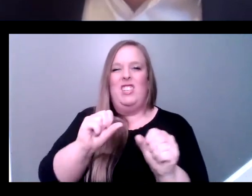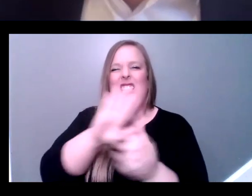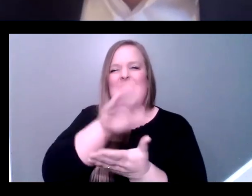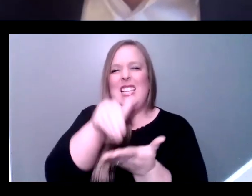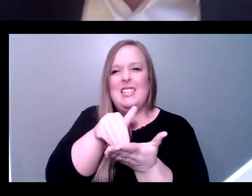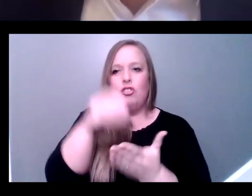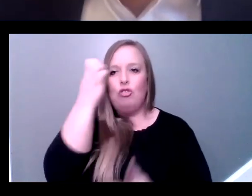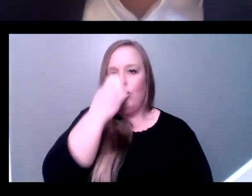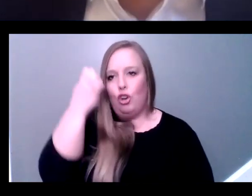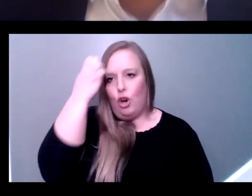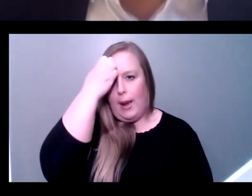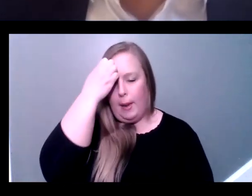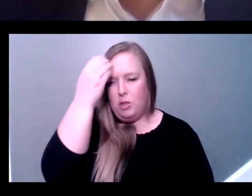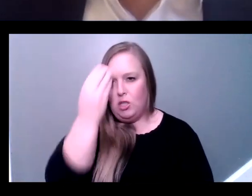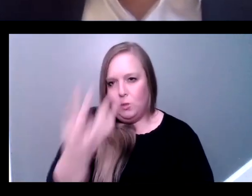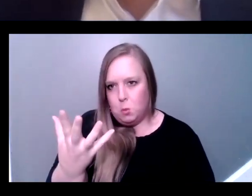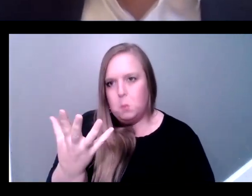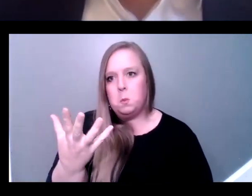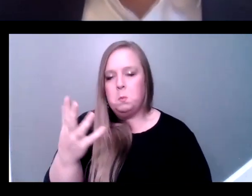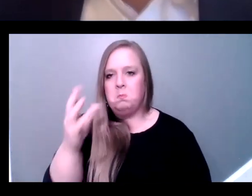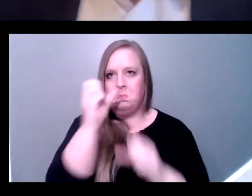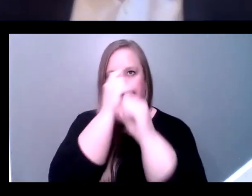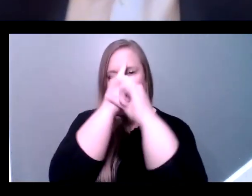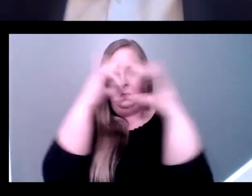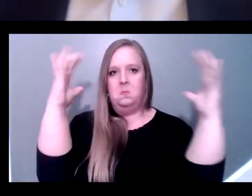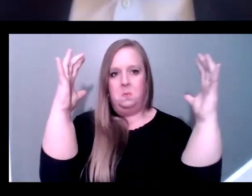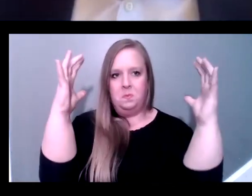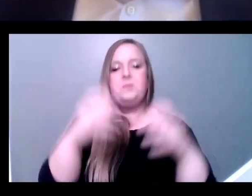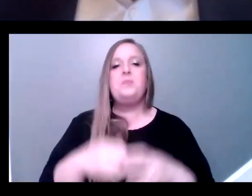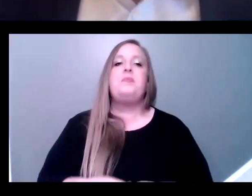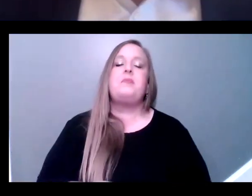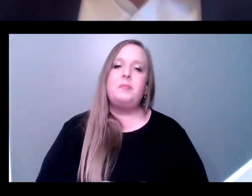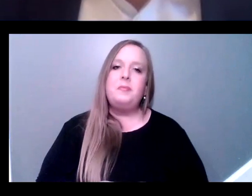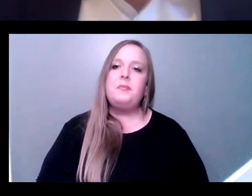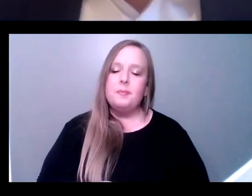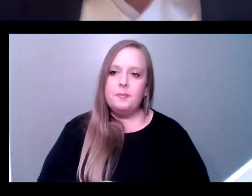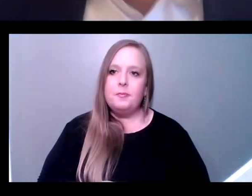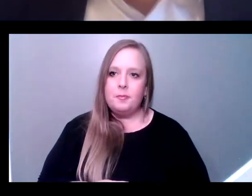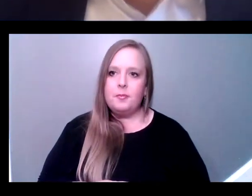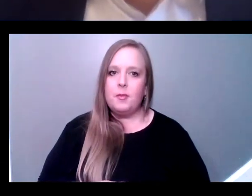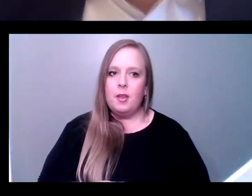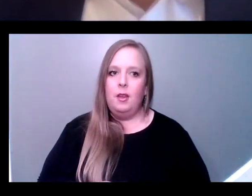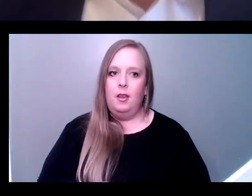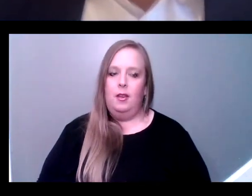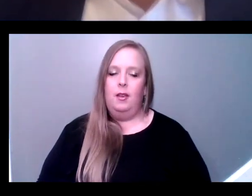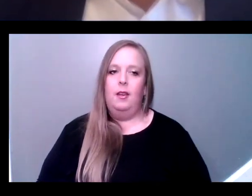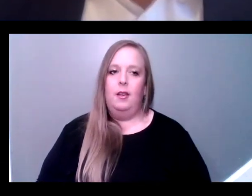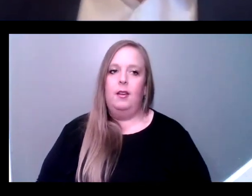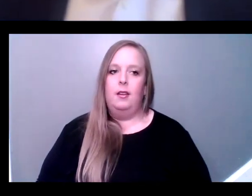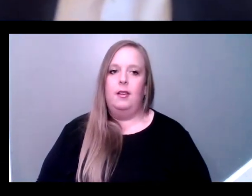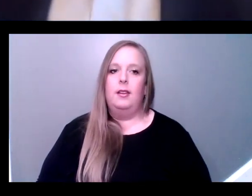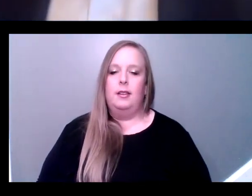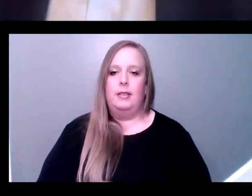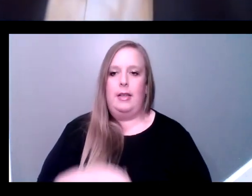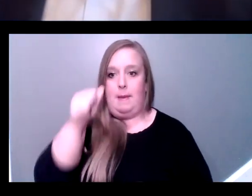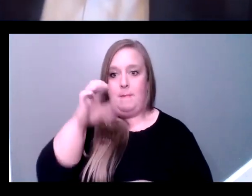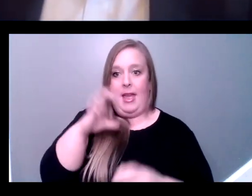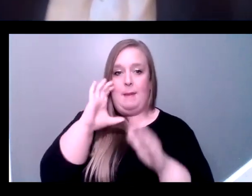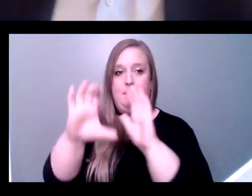Srpska here, and that will come into prominent play later. And the Bosnia